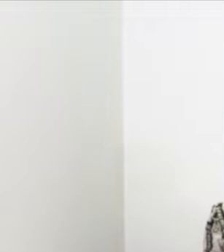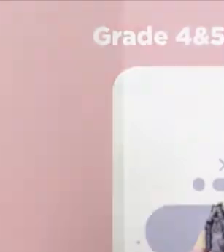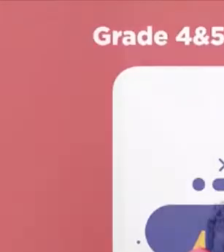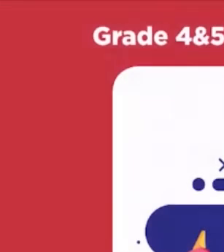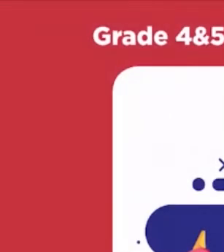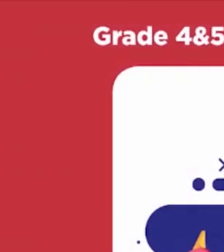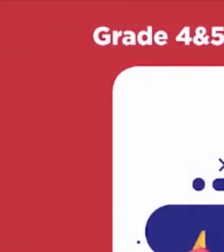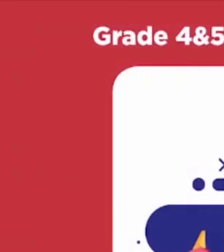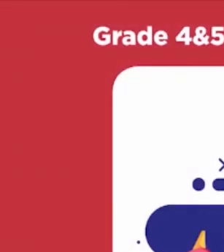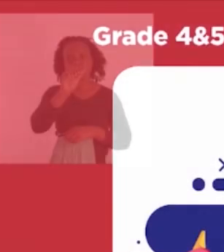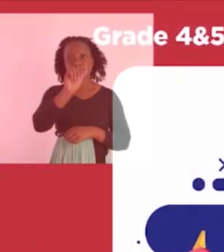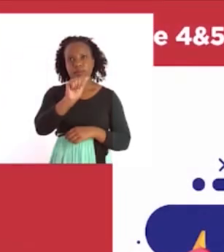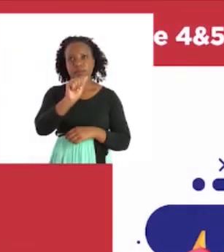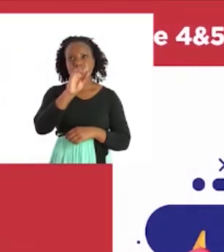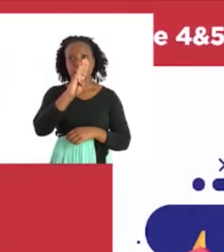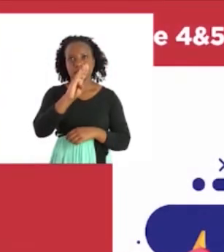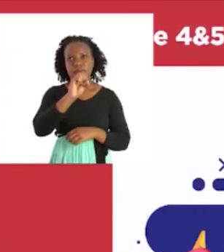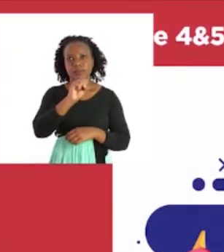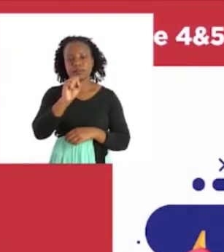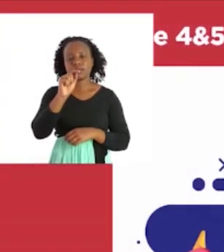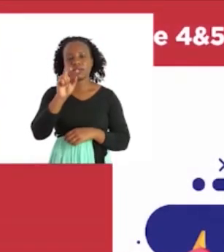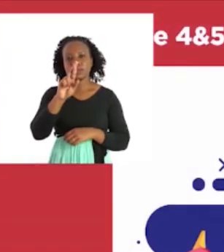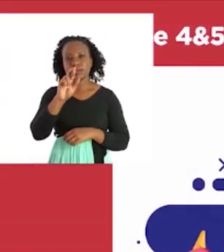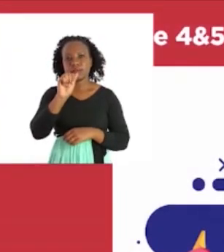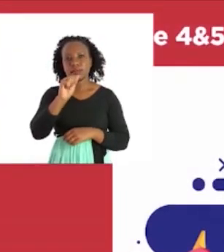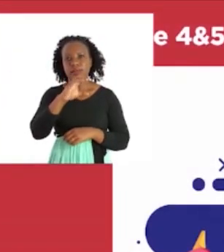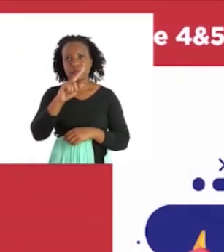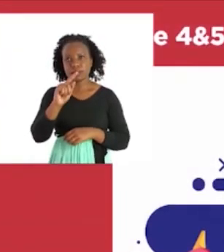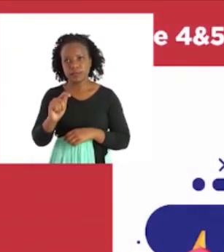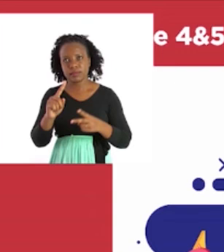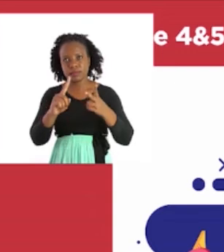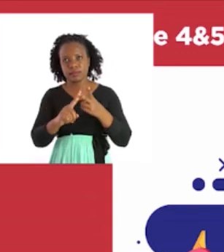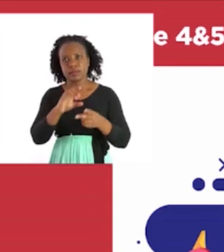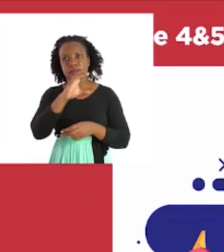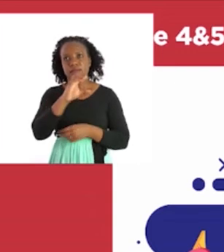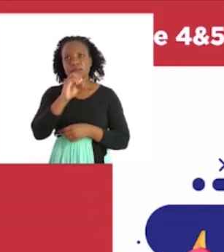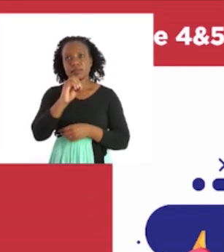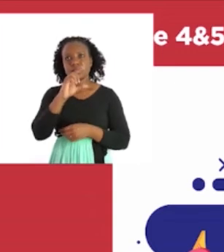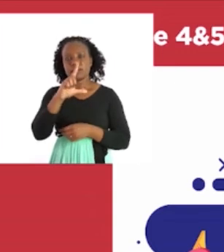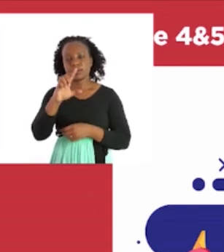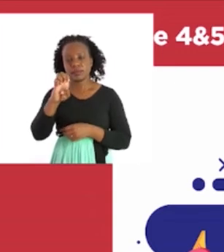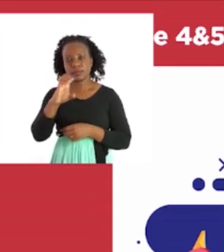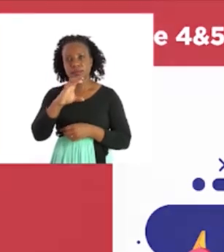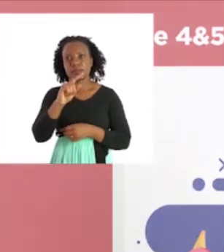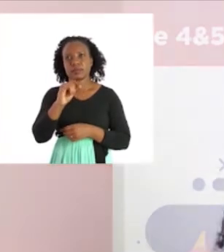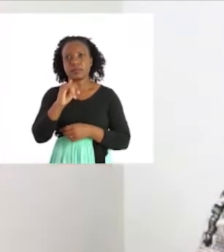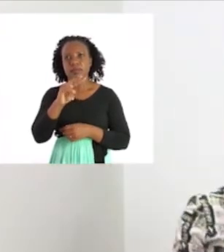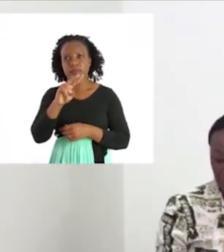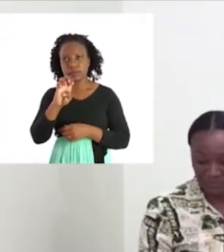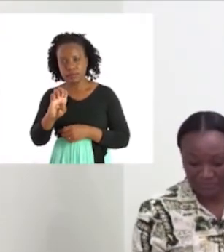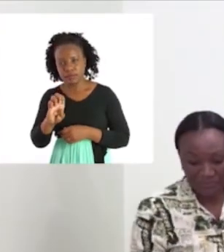Today's topic will be about abstract nouns and collective nouns. So I want you to look on the